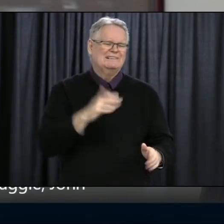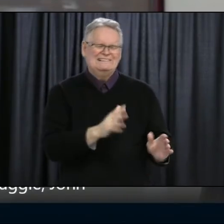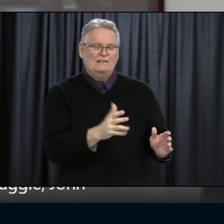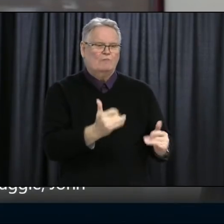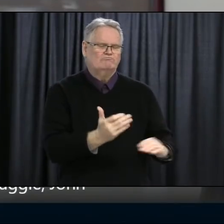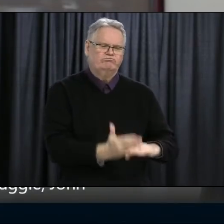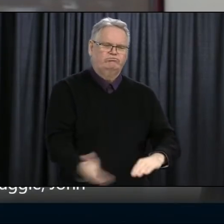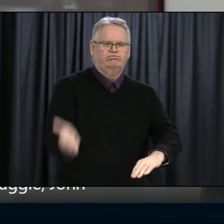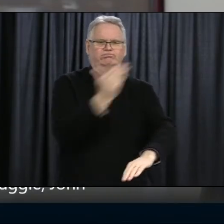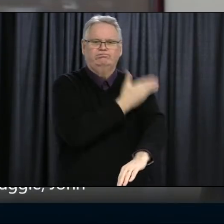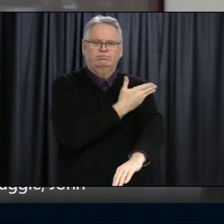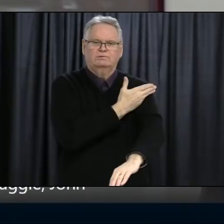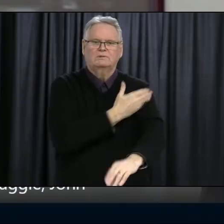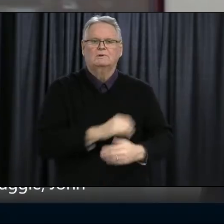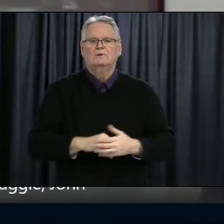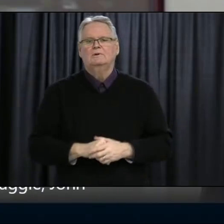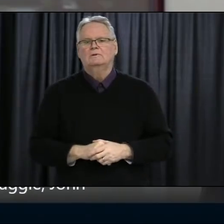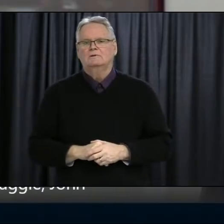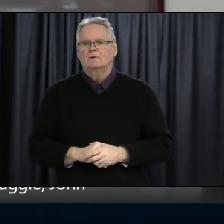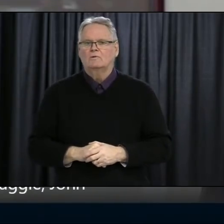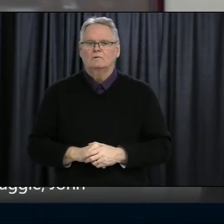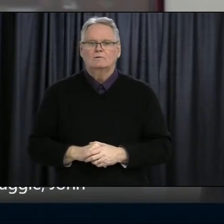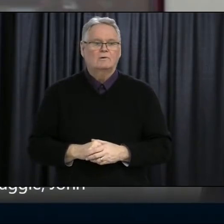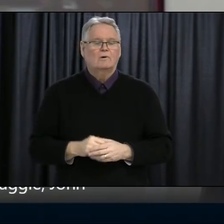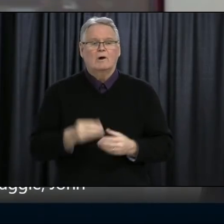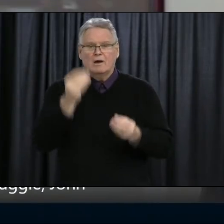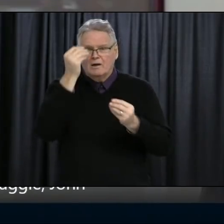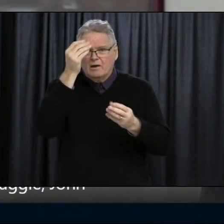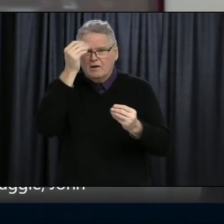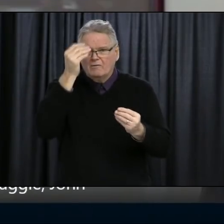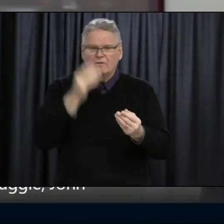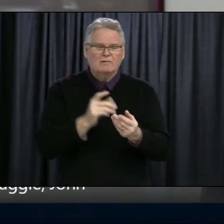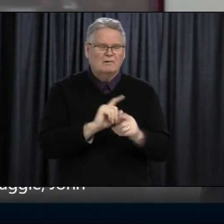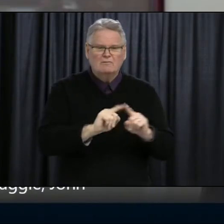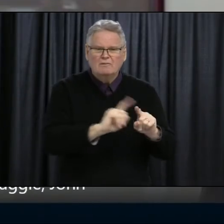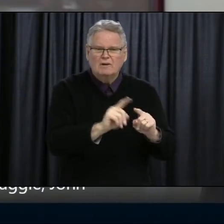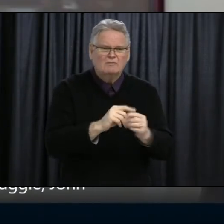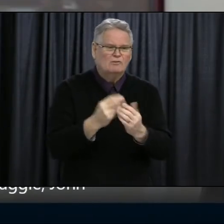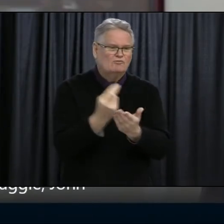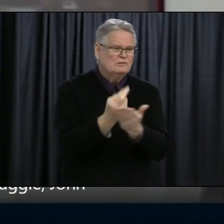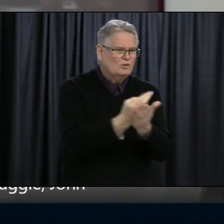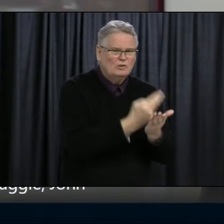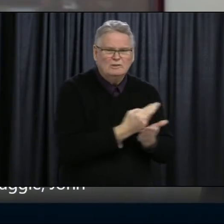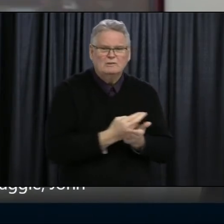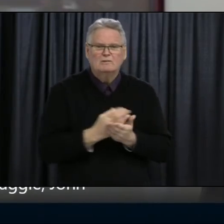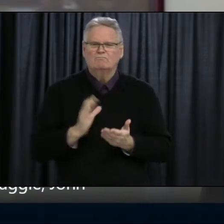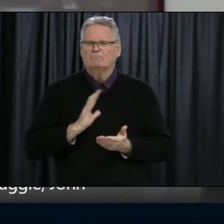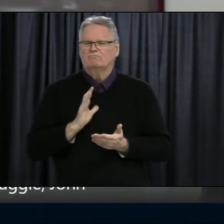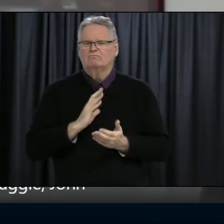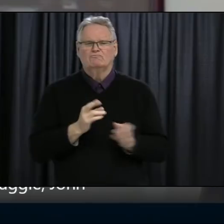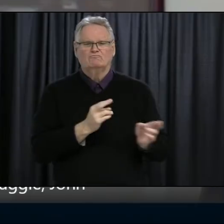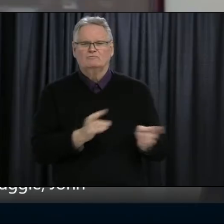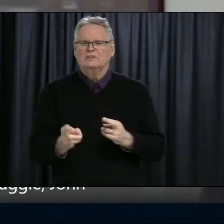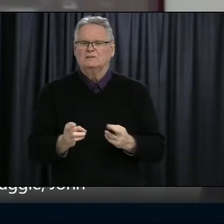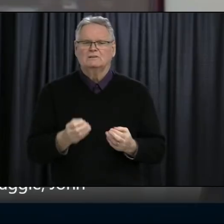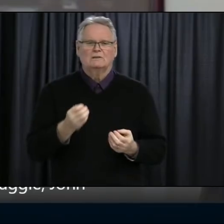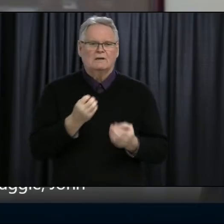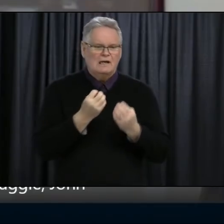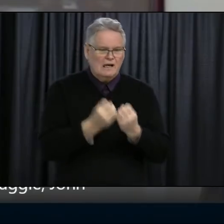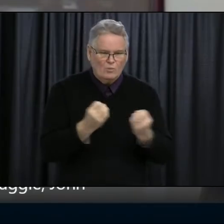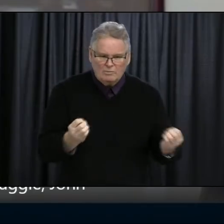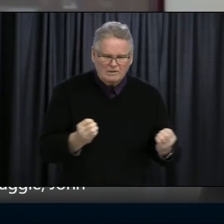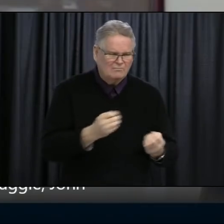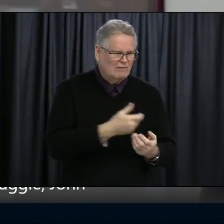in terms of more kits and different rapid testing equipment that we have yet to